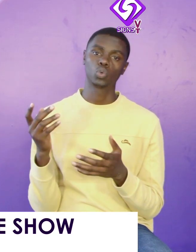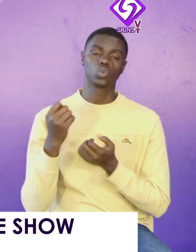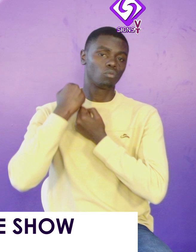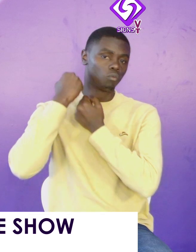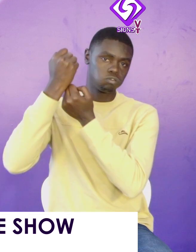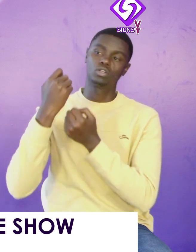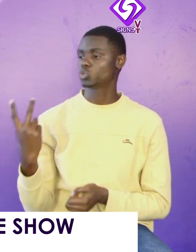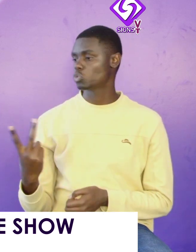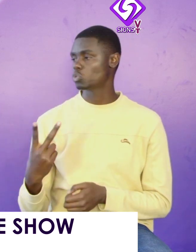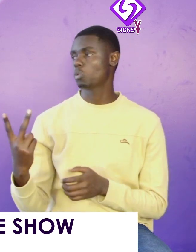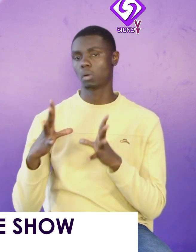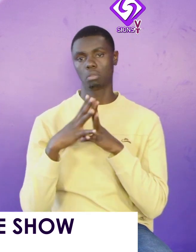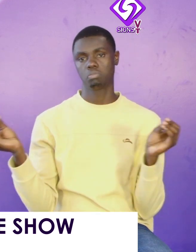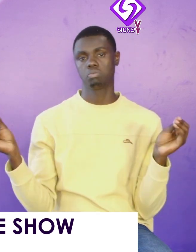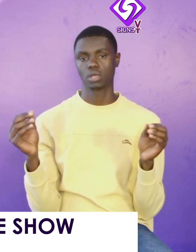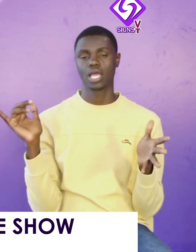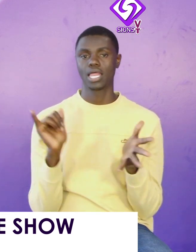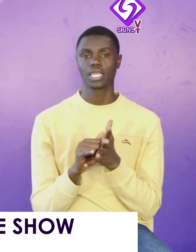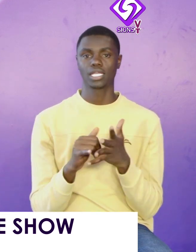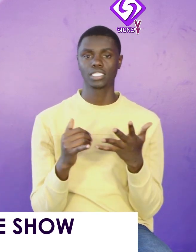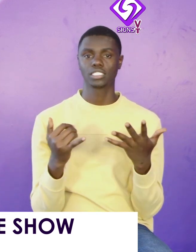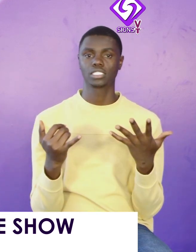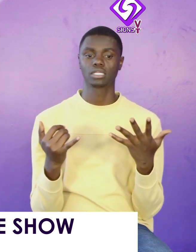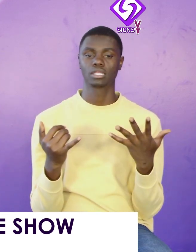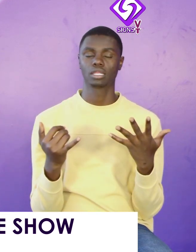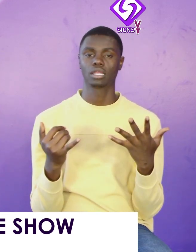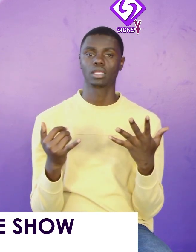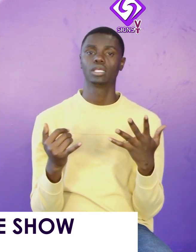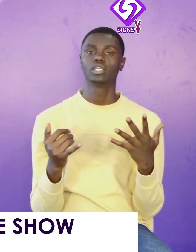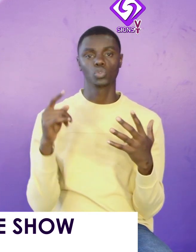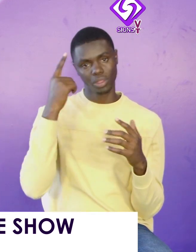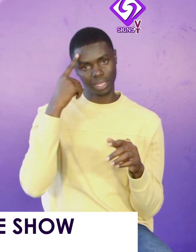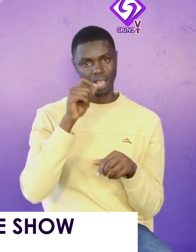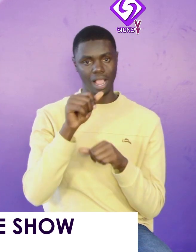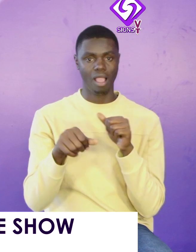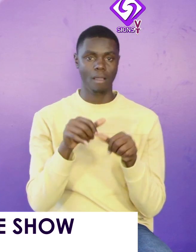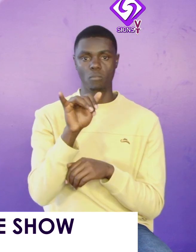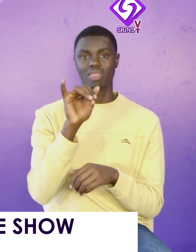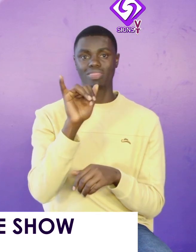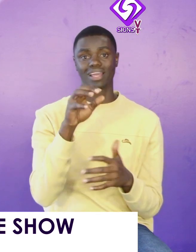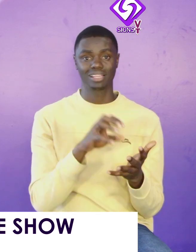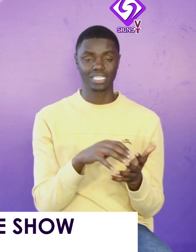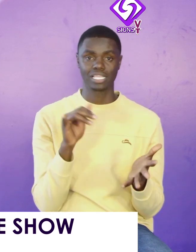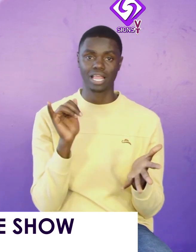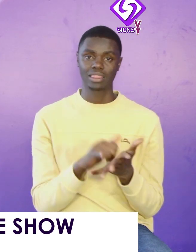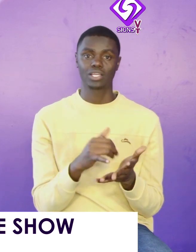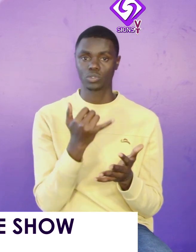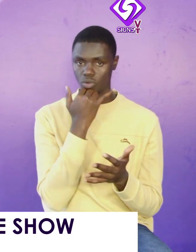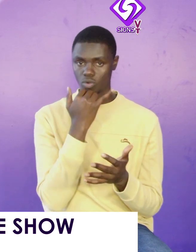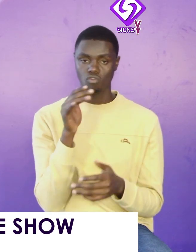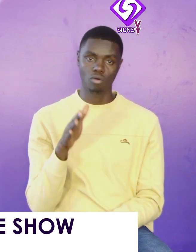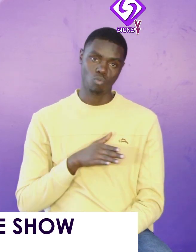ran together, and that is how their lives were rescued. Think about that. That case that went wrong of the woman